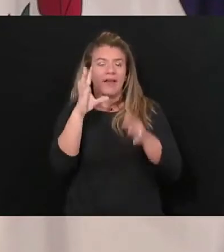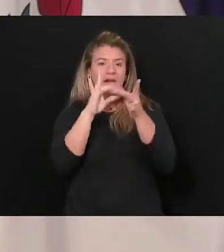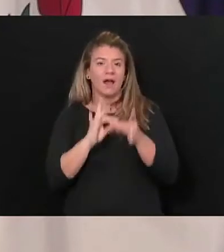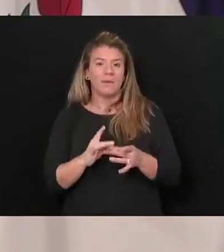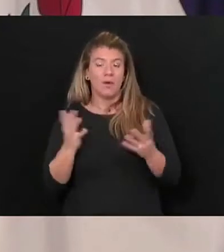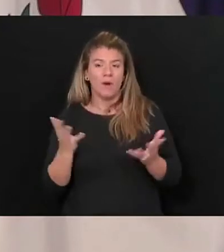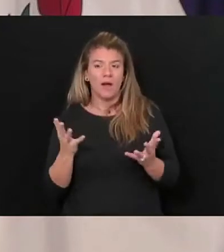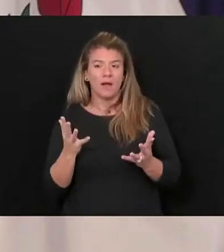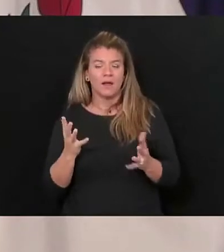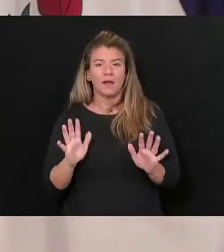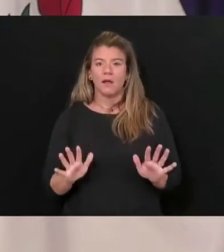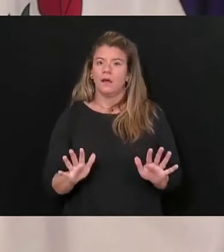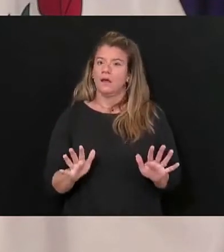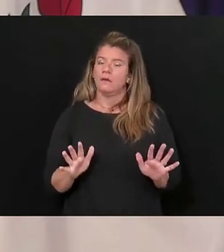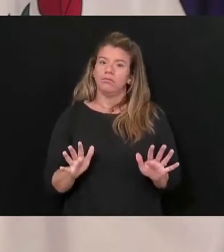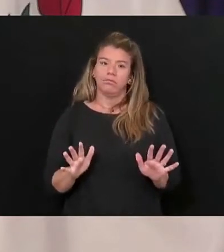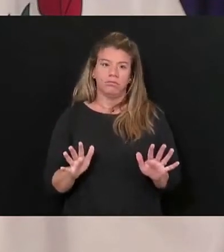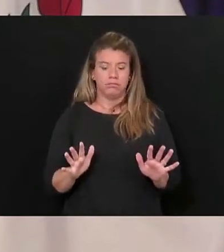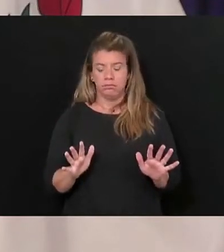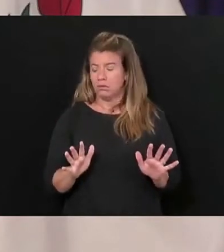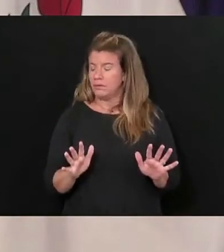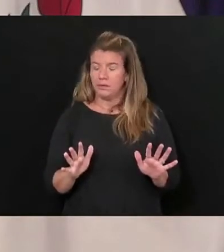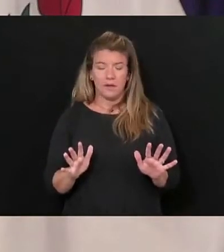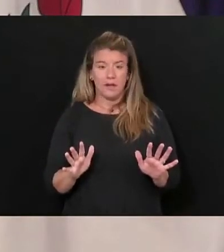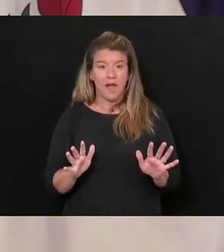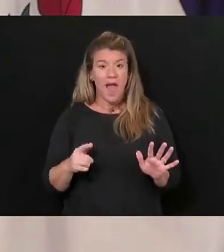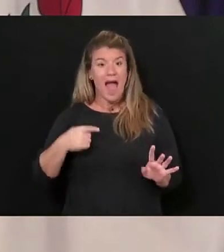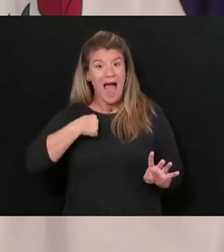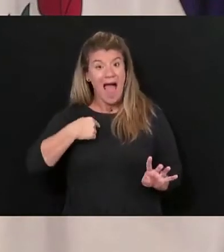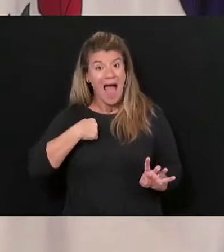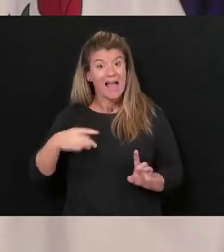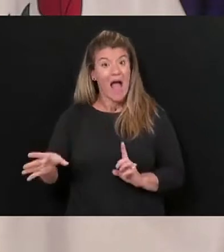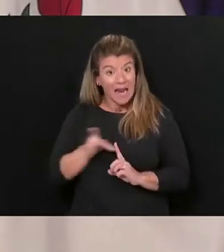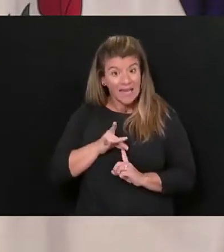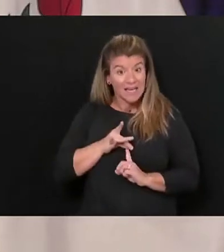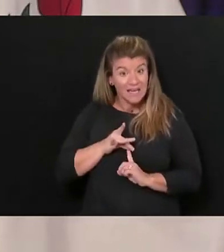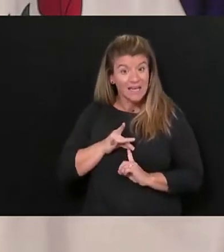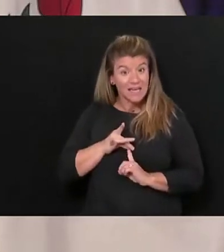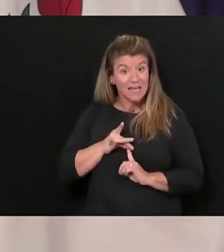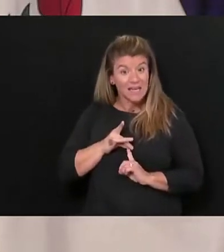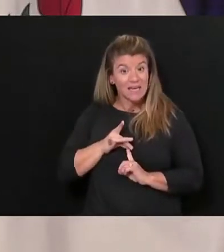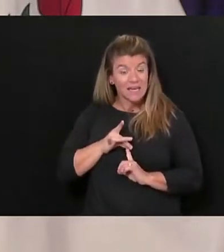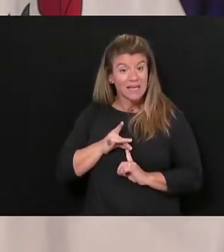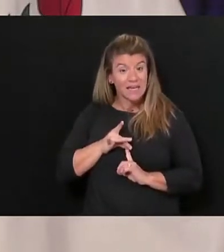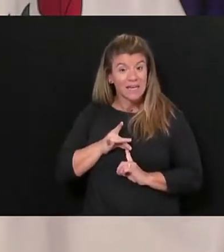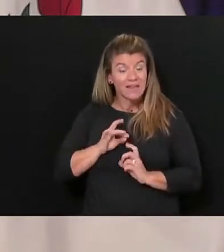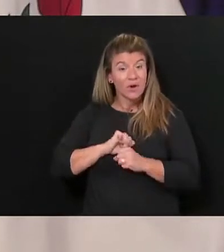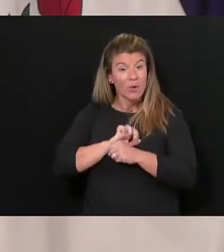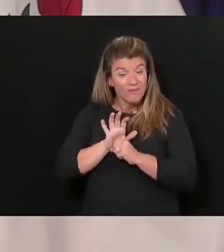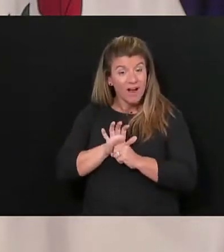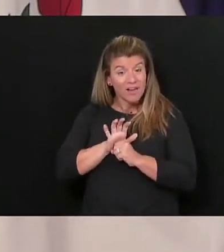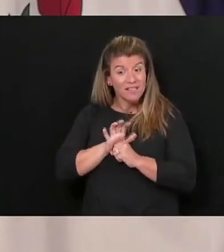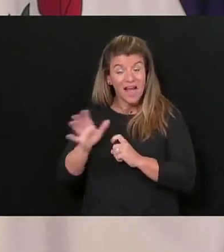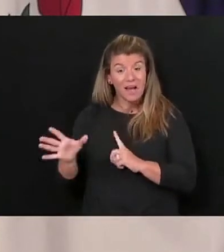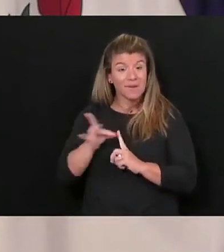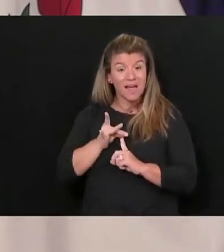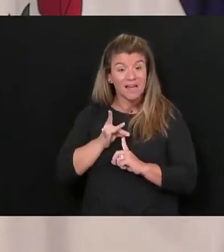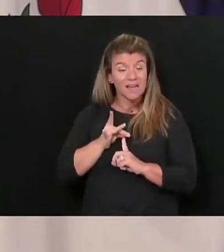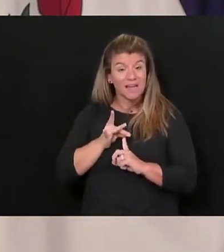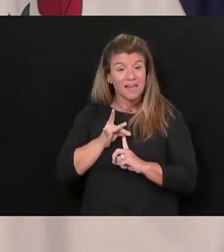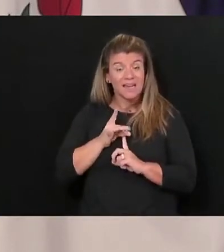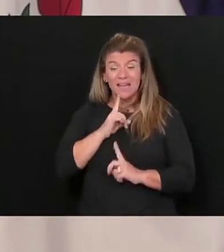Governor, you know, I've got COVID, and I am just hanging